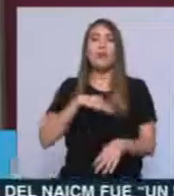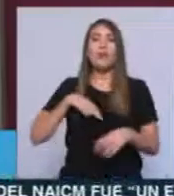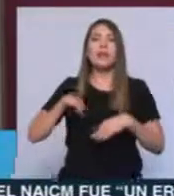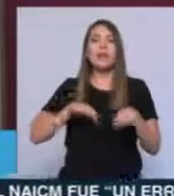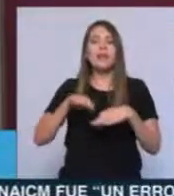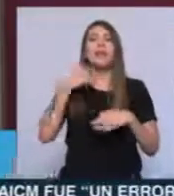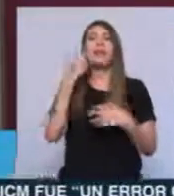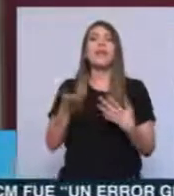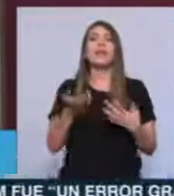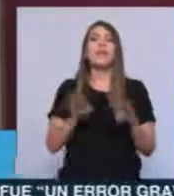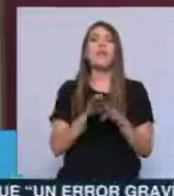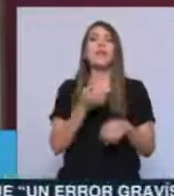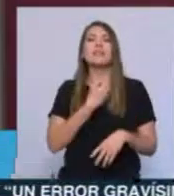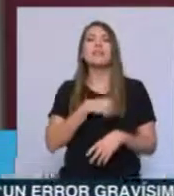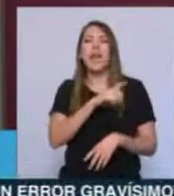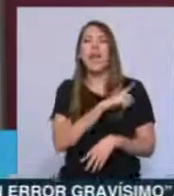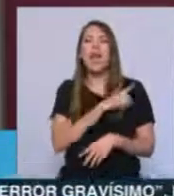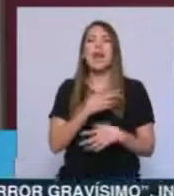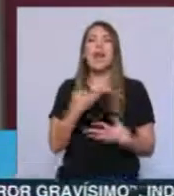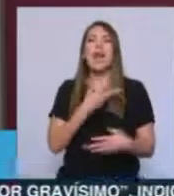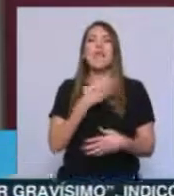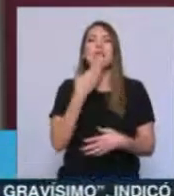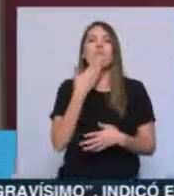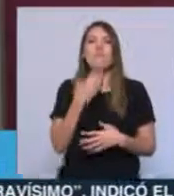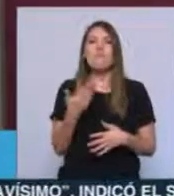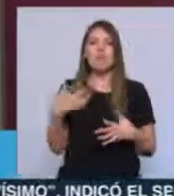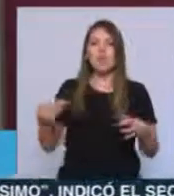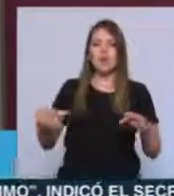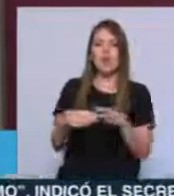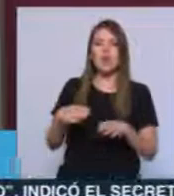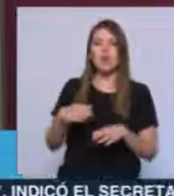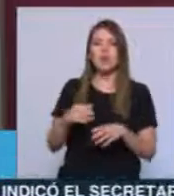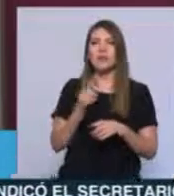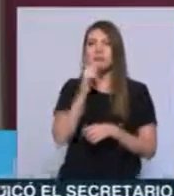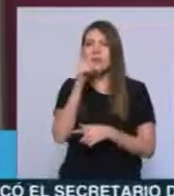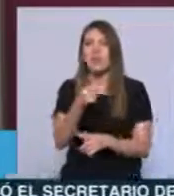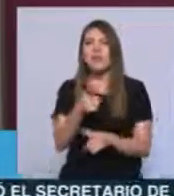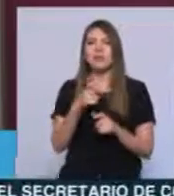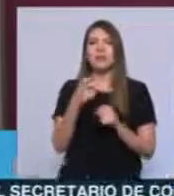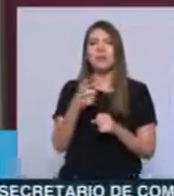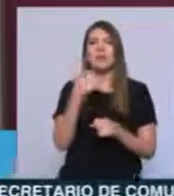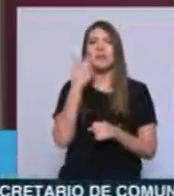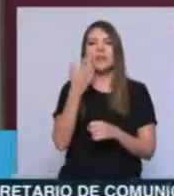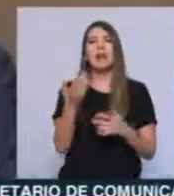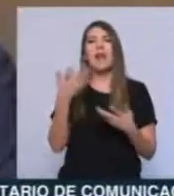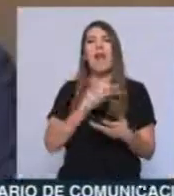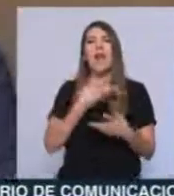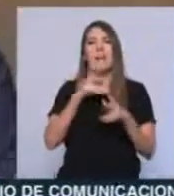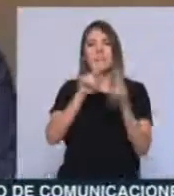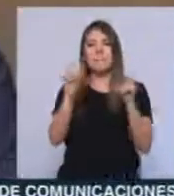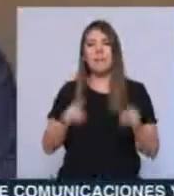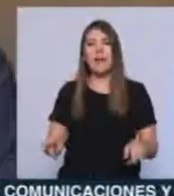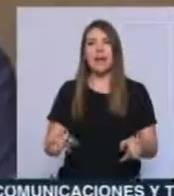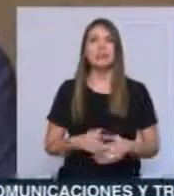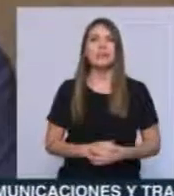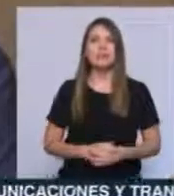to bring that health, to bring a good spirit in the community, and then we can address conflict resolution. ¿Cuáles